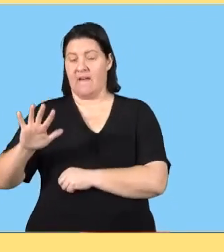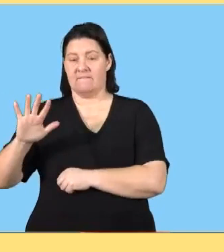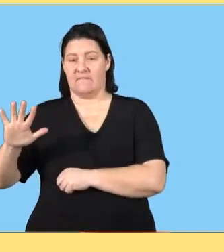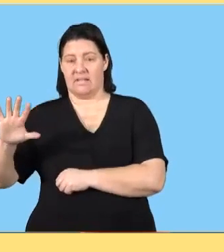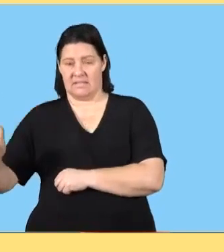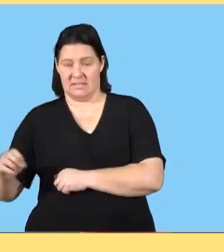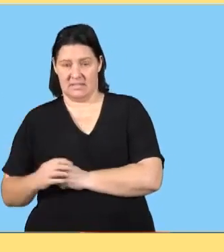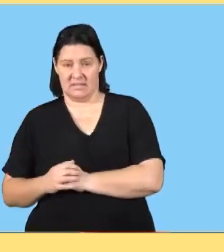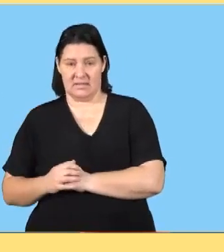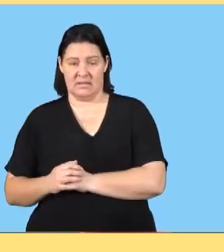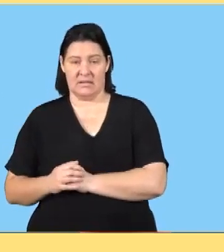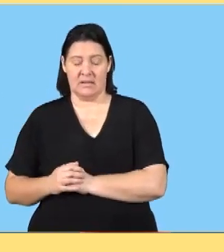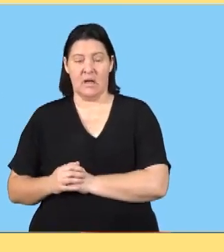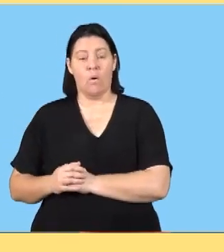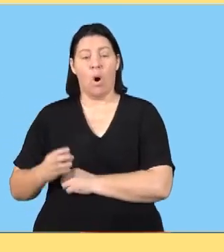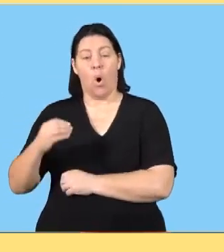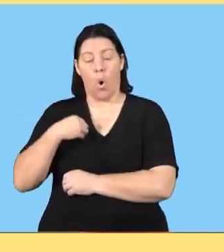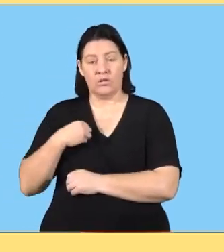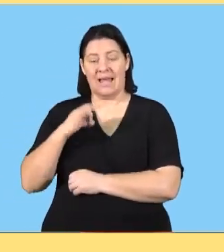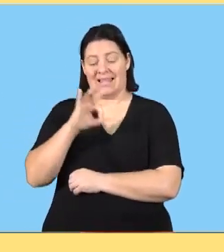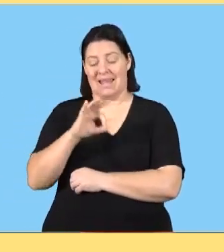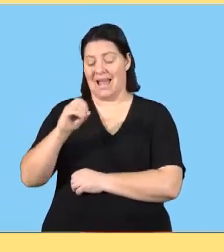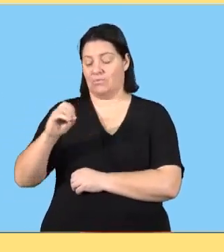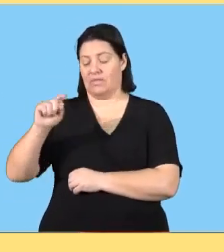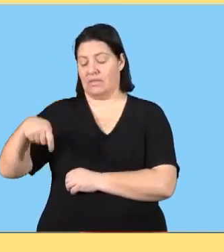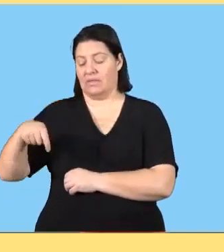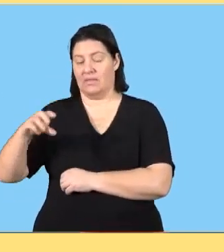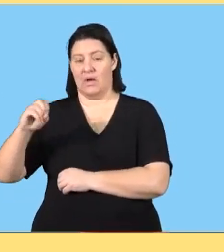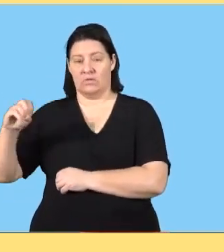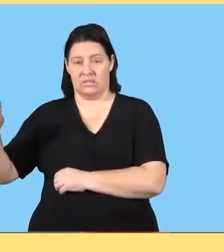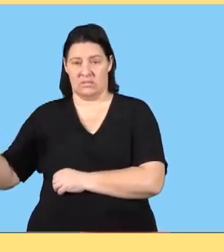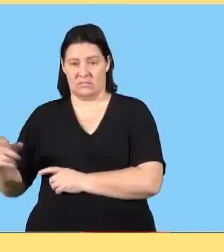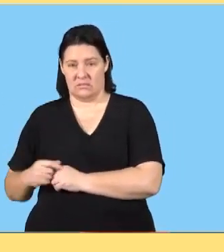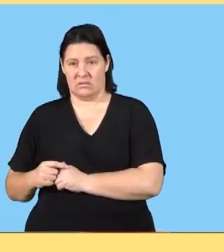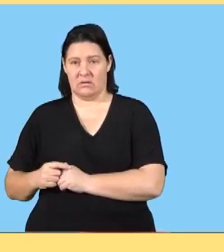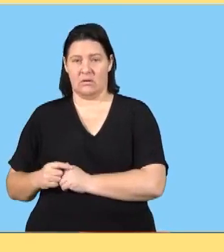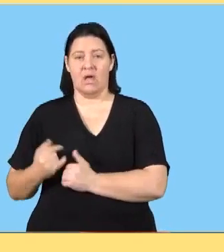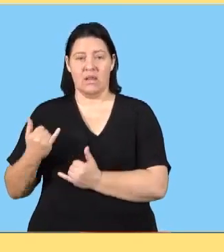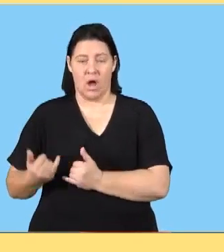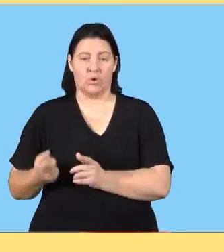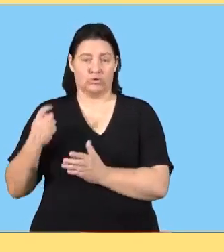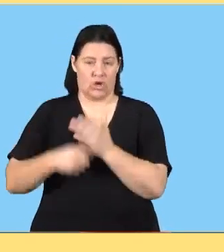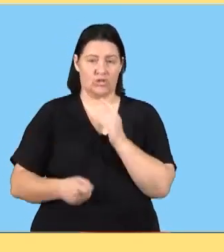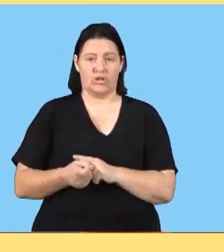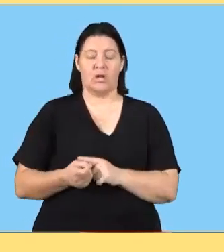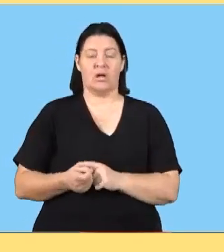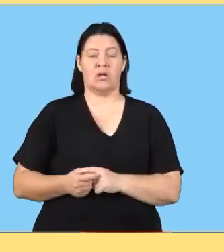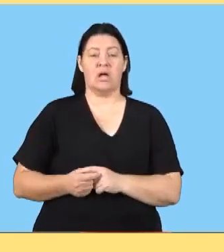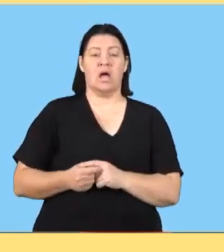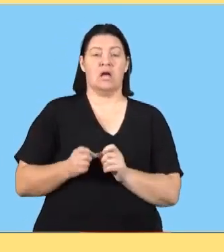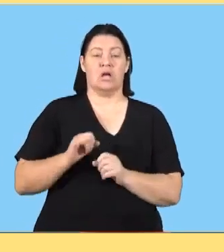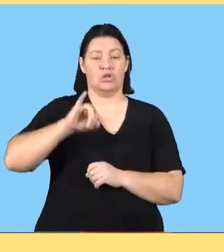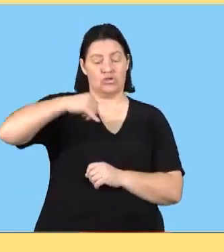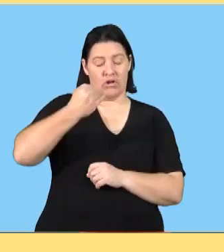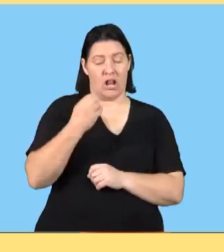side. We were owing 300,000 and we were charged interest. So we now say